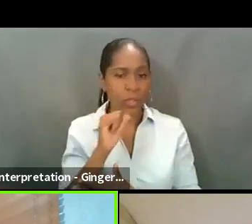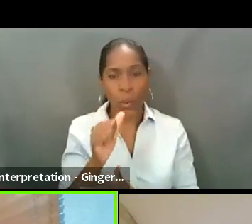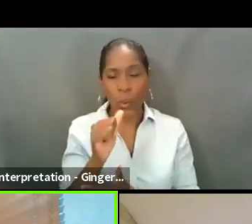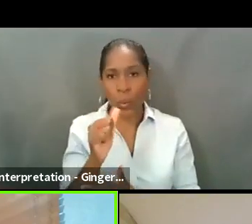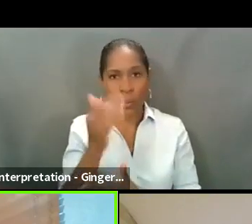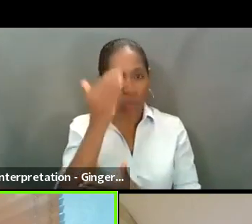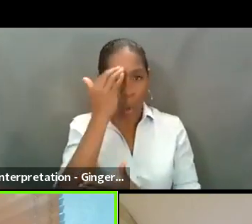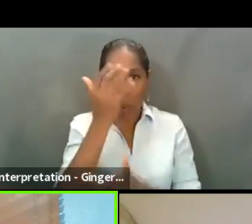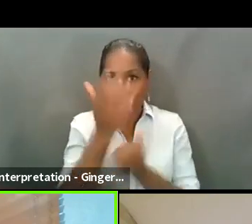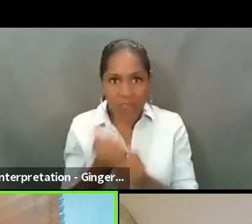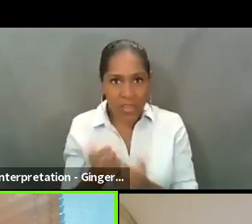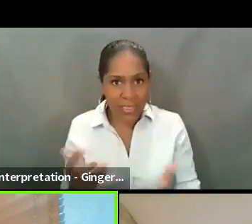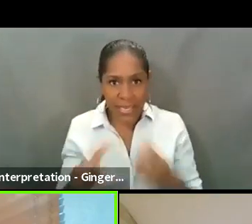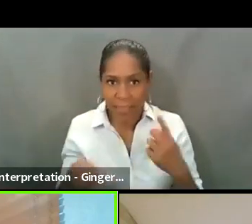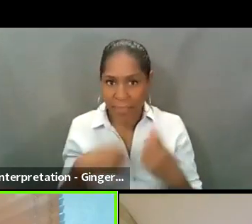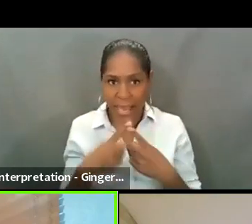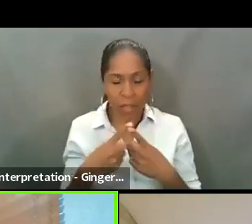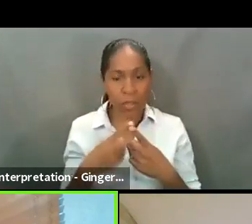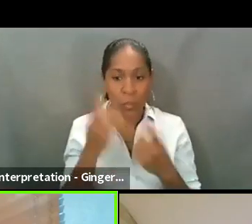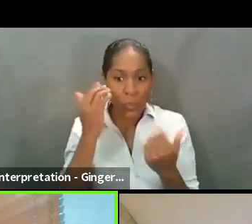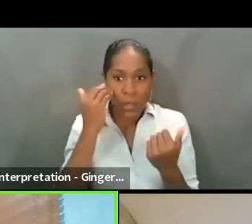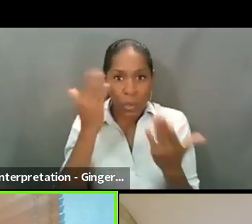don't know the long effects,